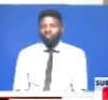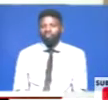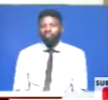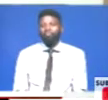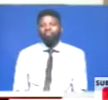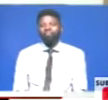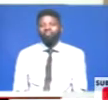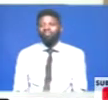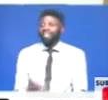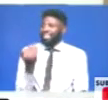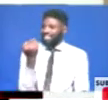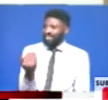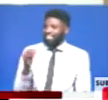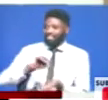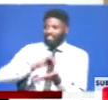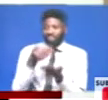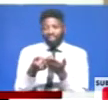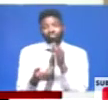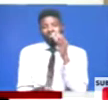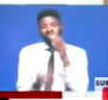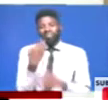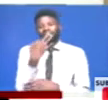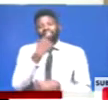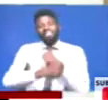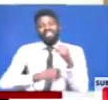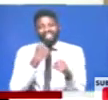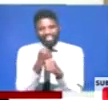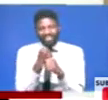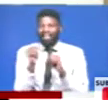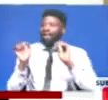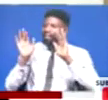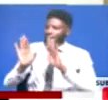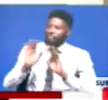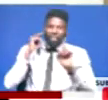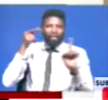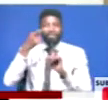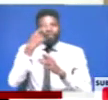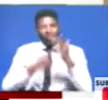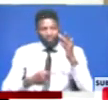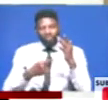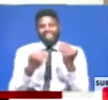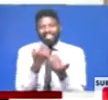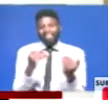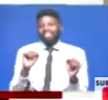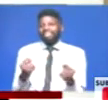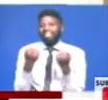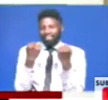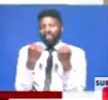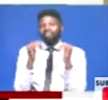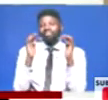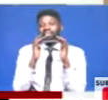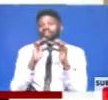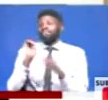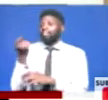child fund has launched a three-year multi-million shilling campaign to ensure the safety of children online in kenya as